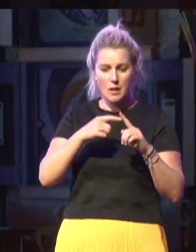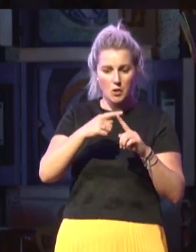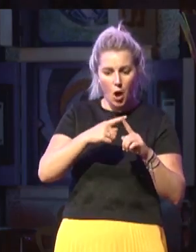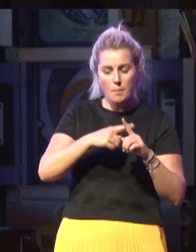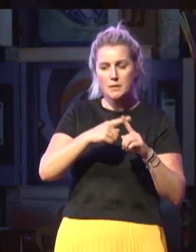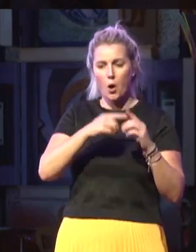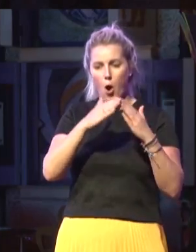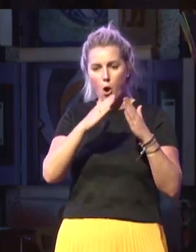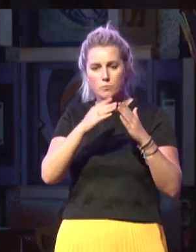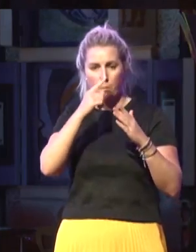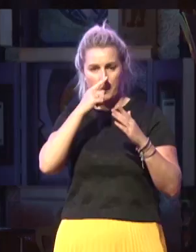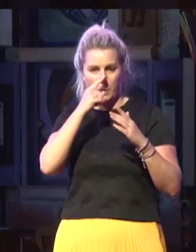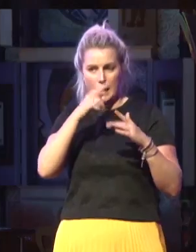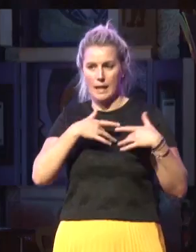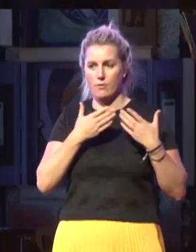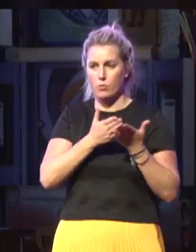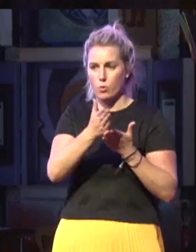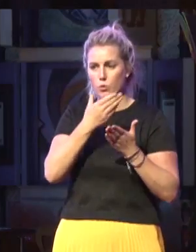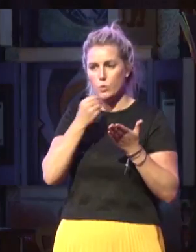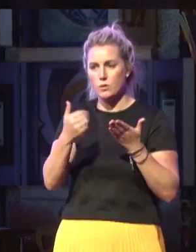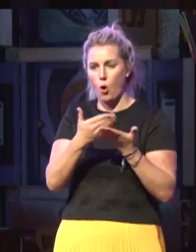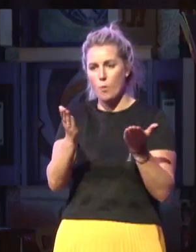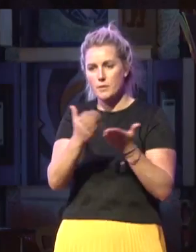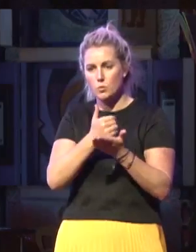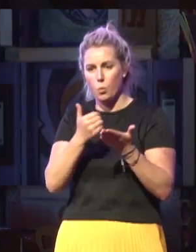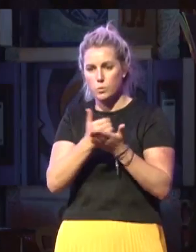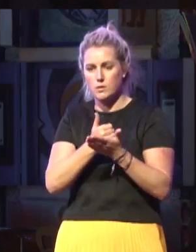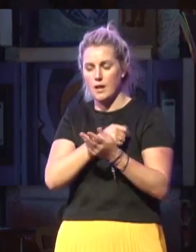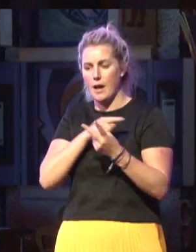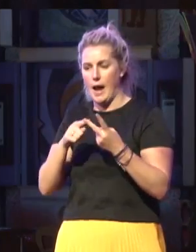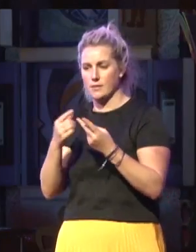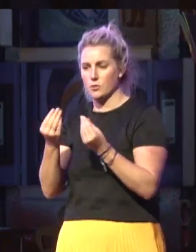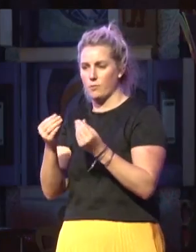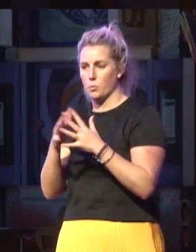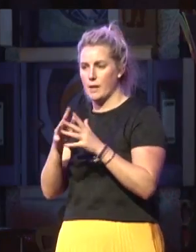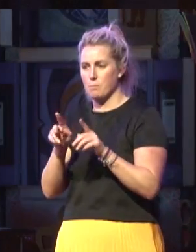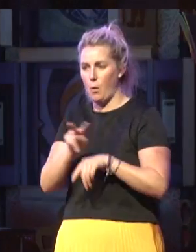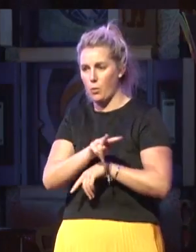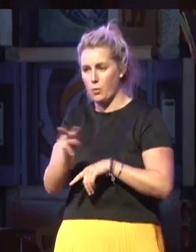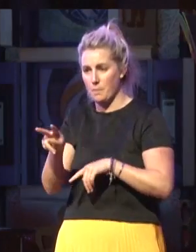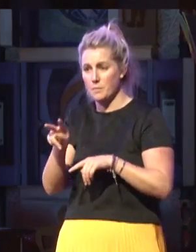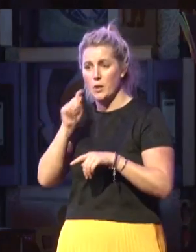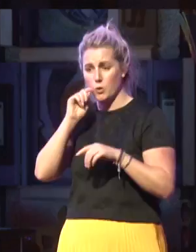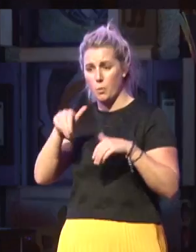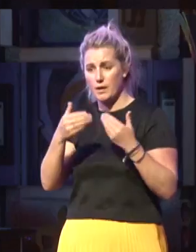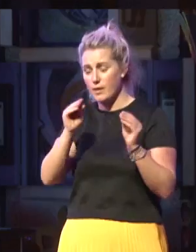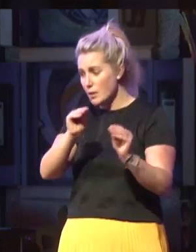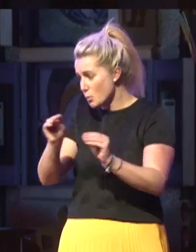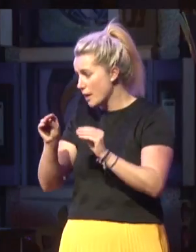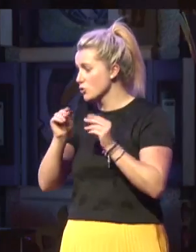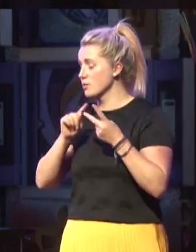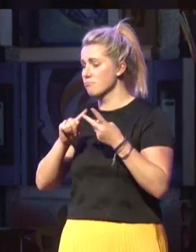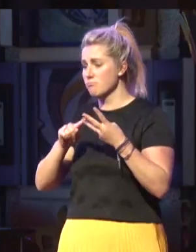in, and it's all open source using open source firmware and open source software. And it's going to give education and